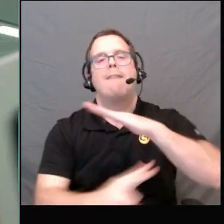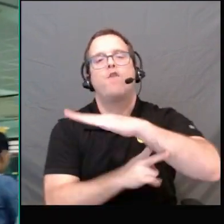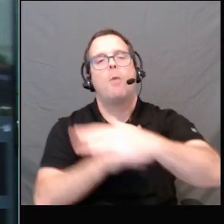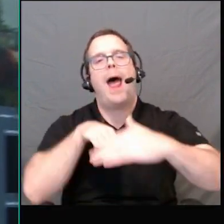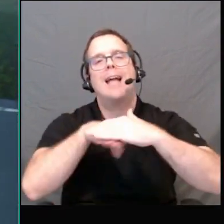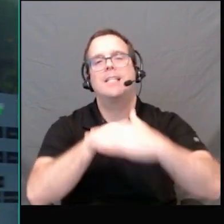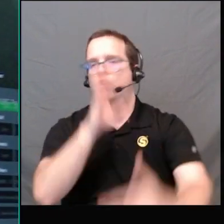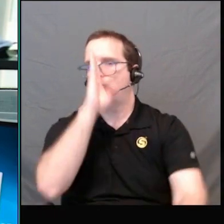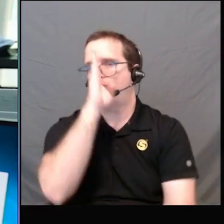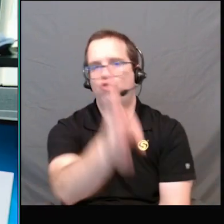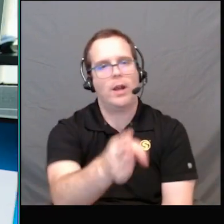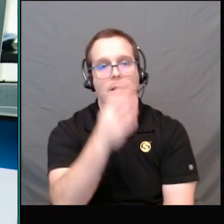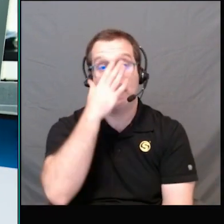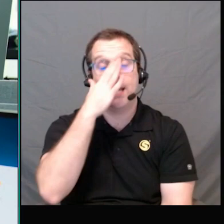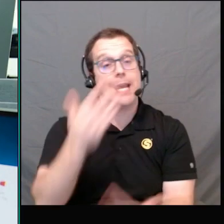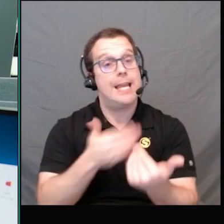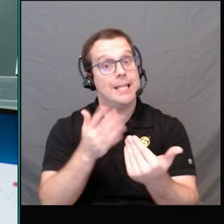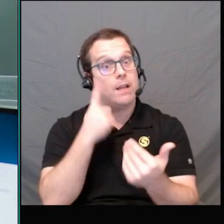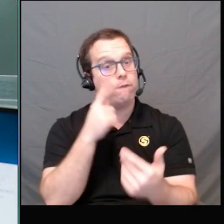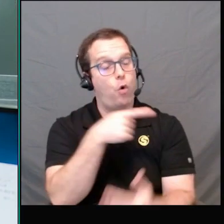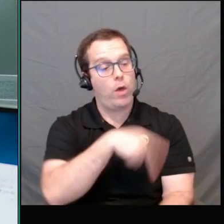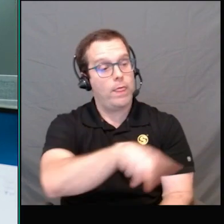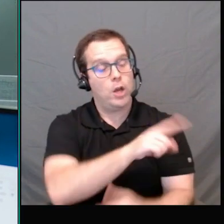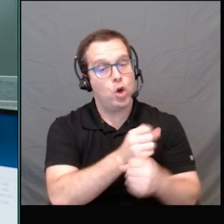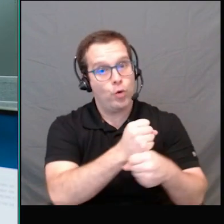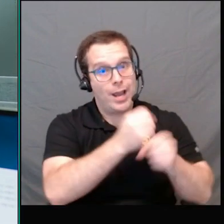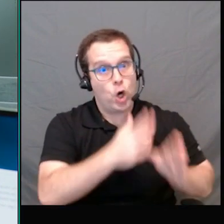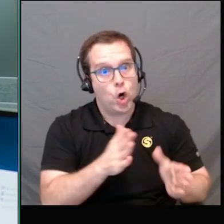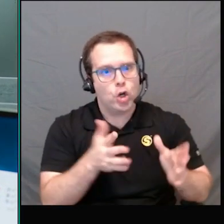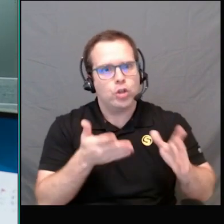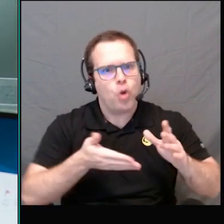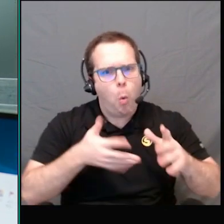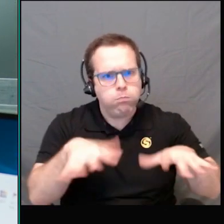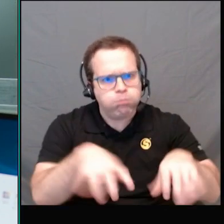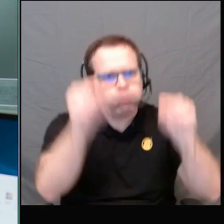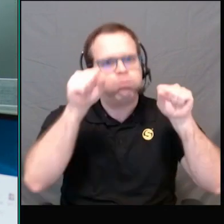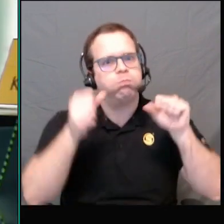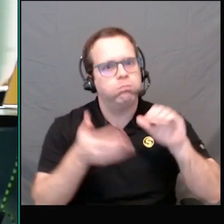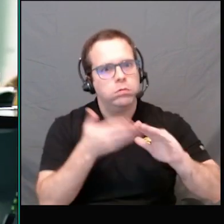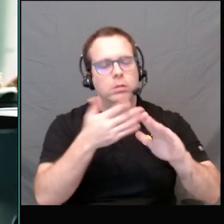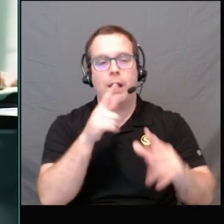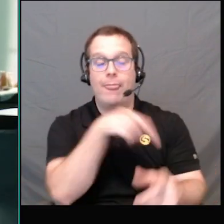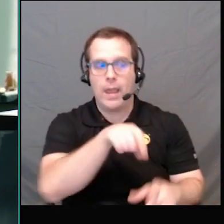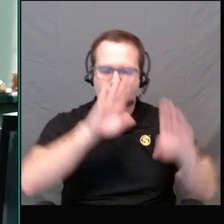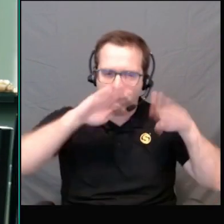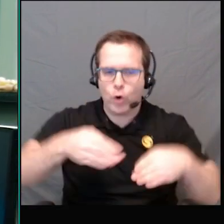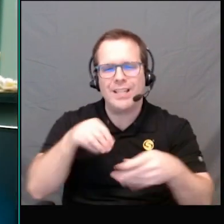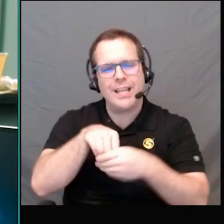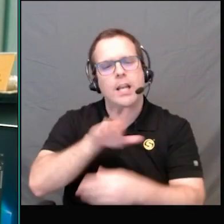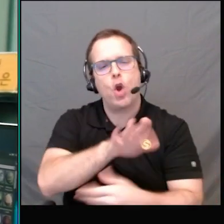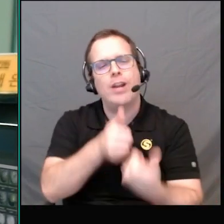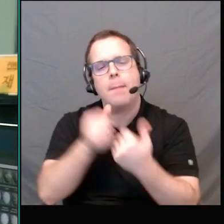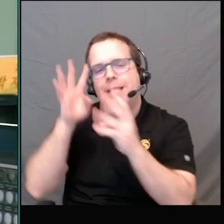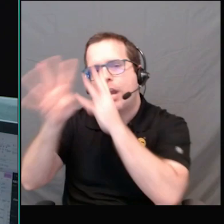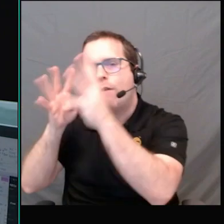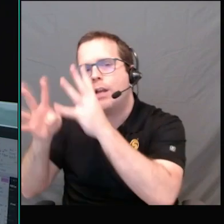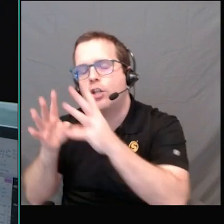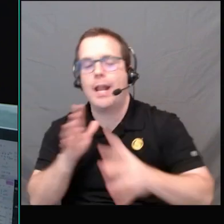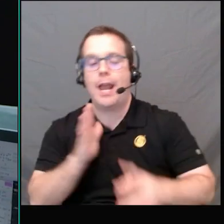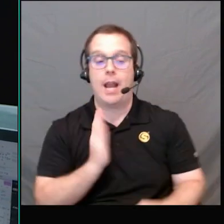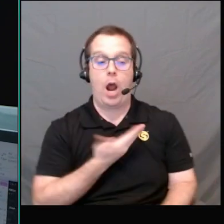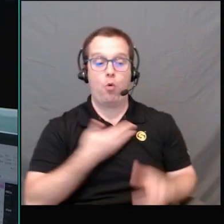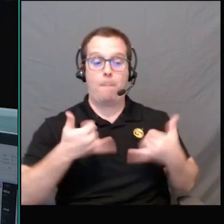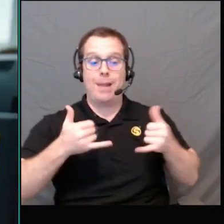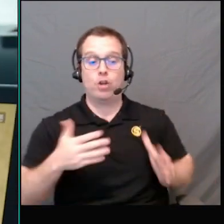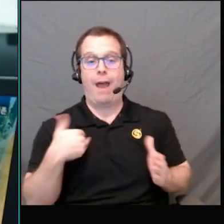possible to execute on for creators ensures that developers can focus on innovation in their games and our players have access to the broadest variety